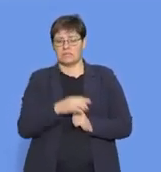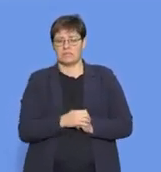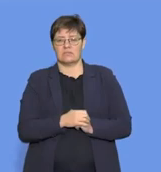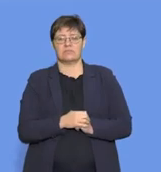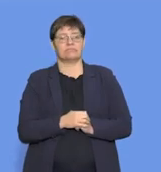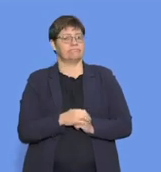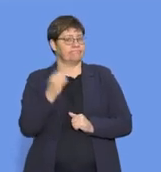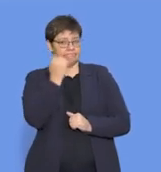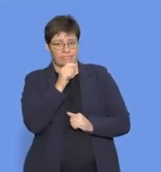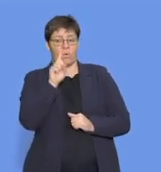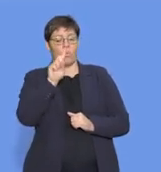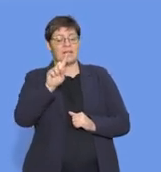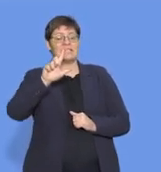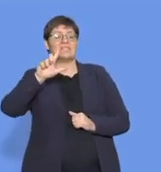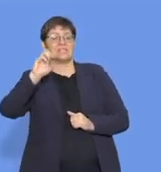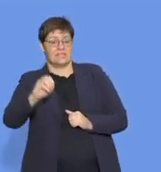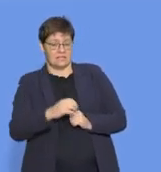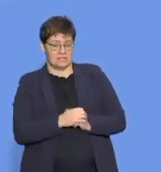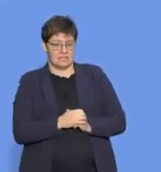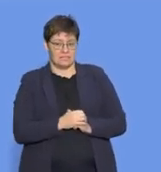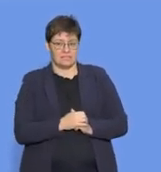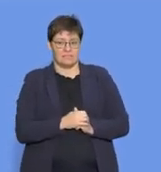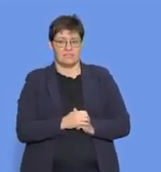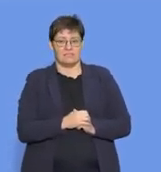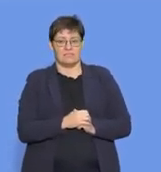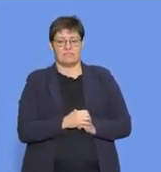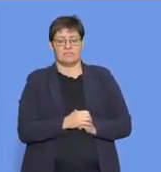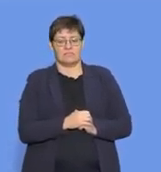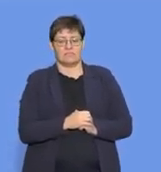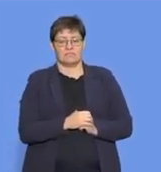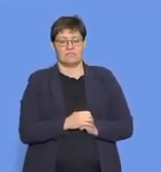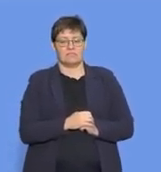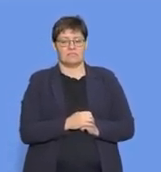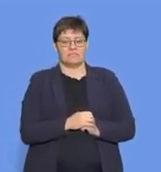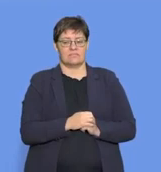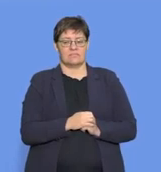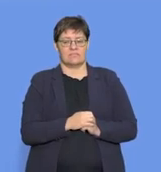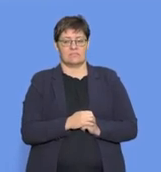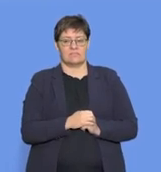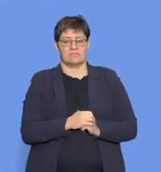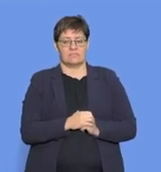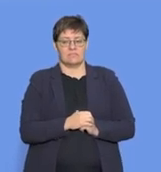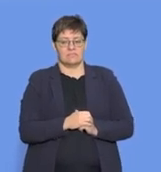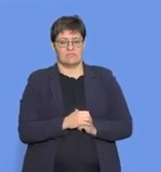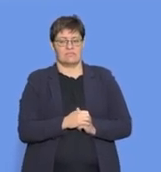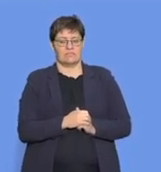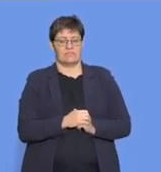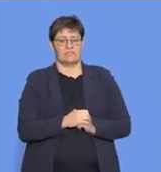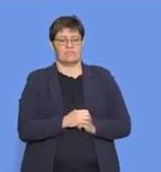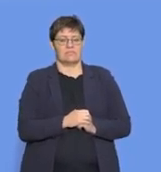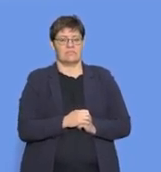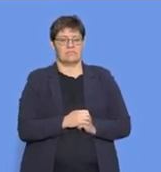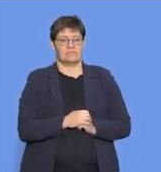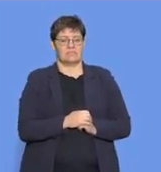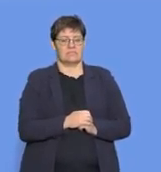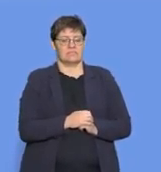was what? Oh, sorry, apologies, it's supposed to be 170. I written that incorrectly. It was 170 because it was adjacent supplementary